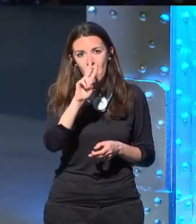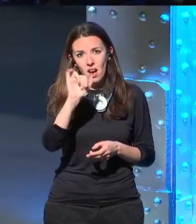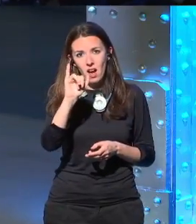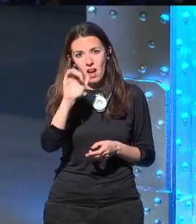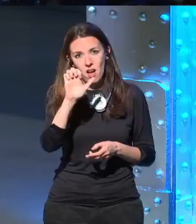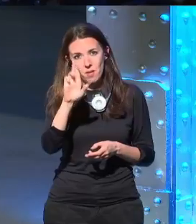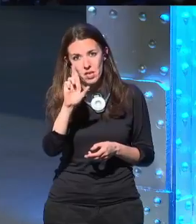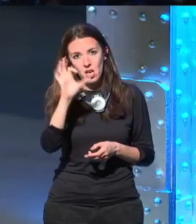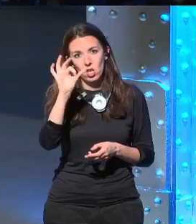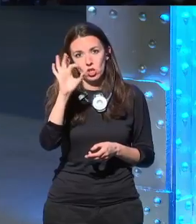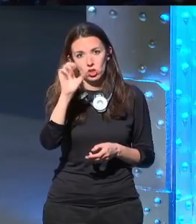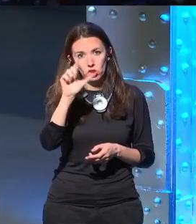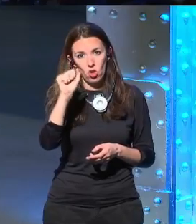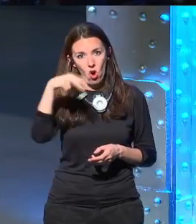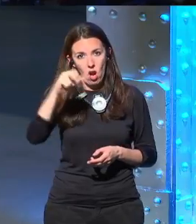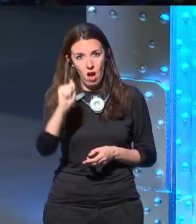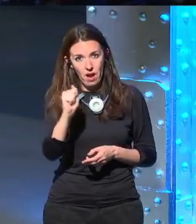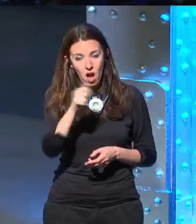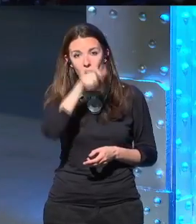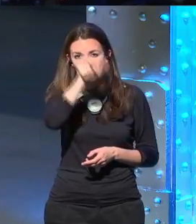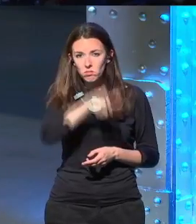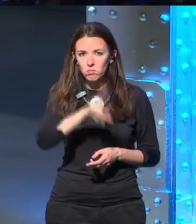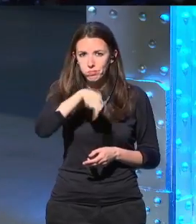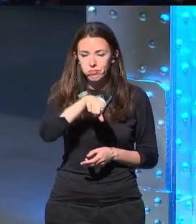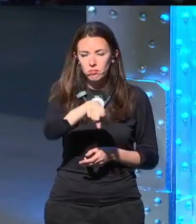an introduction also, Javier Solana. I think he's